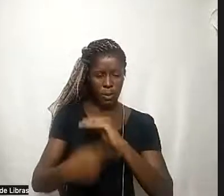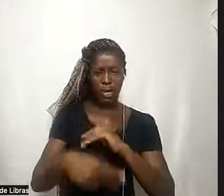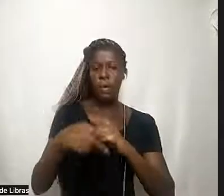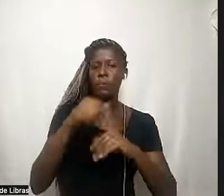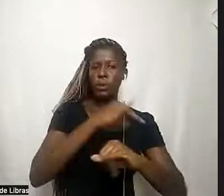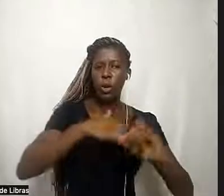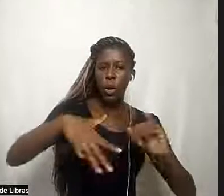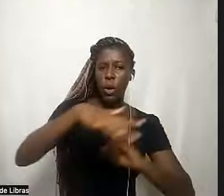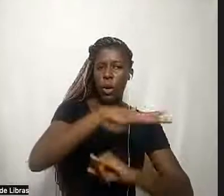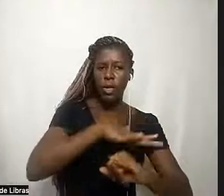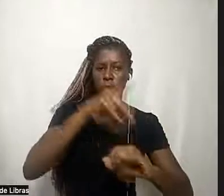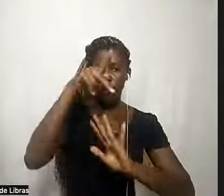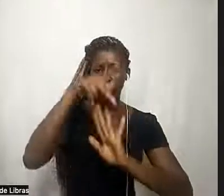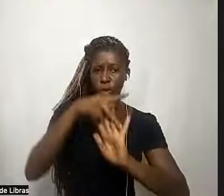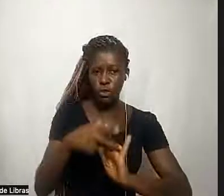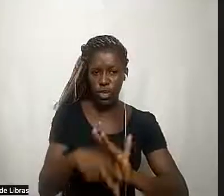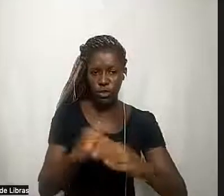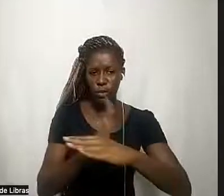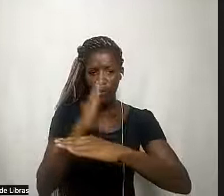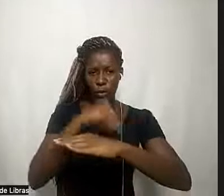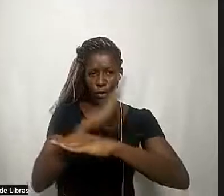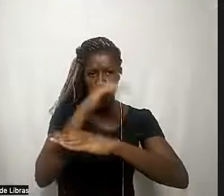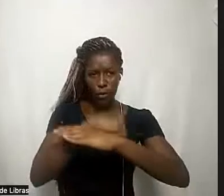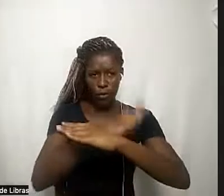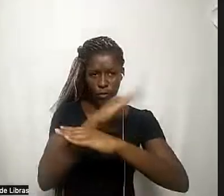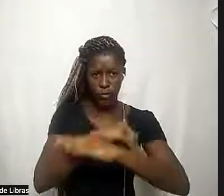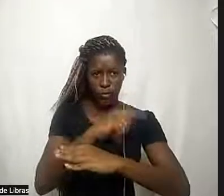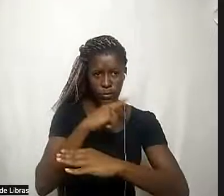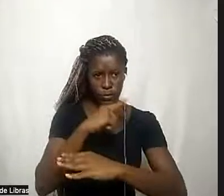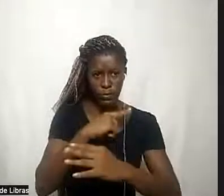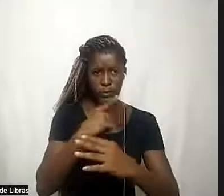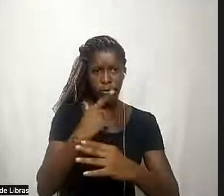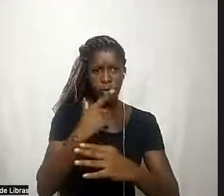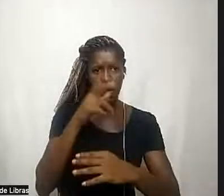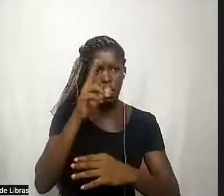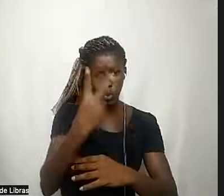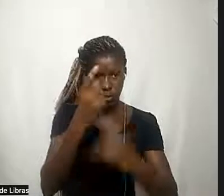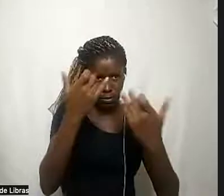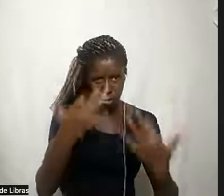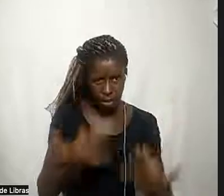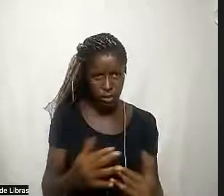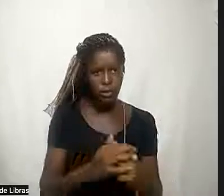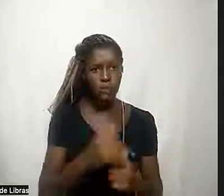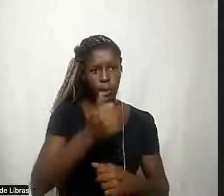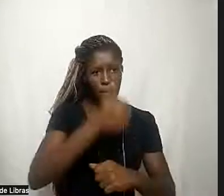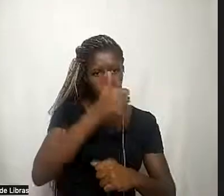We see this intensively in Fernando de Noronha for the Spinning Dolphin project.